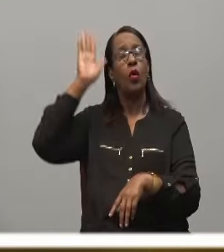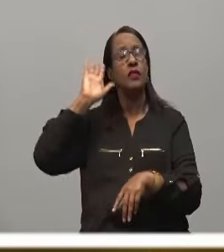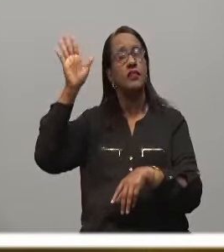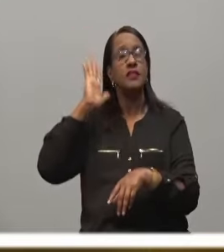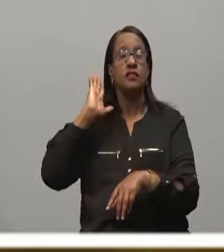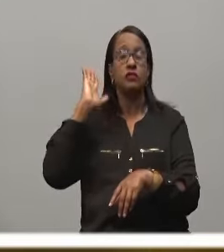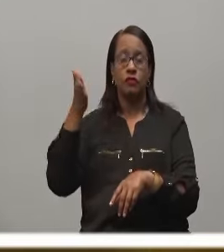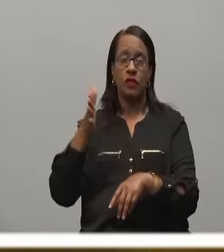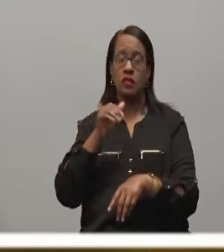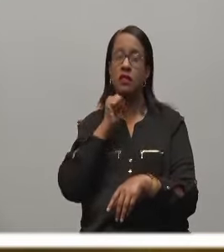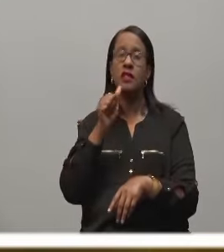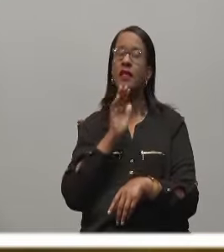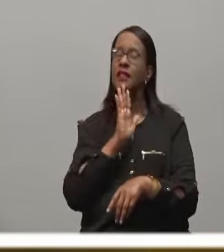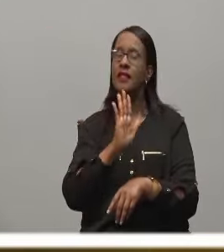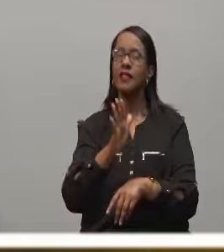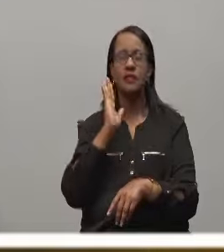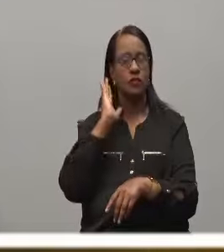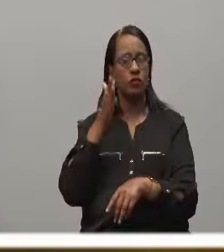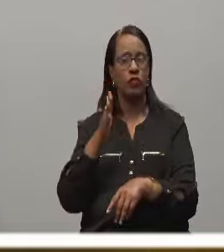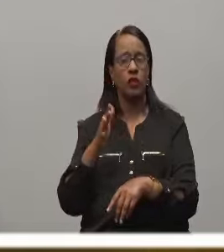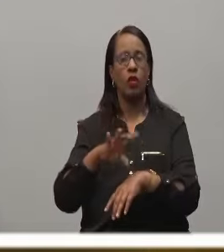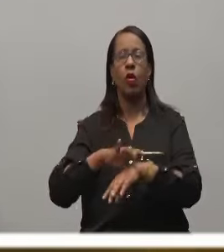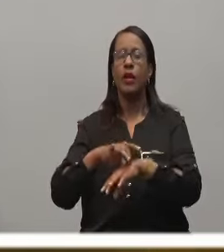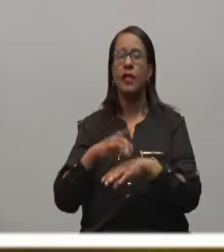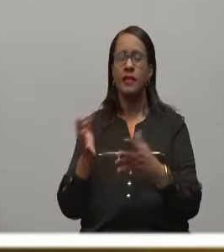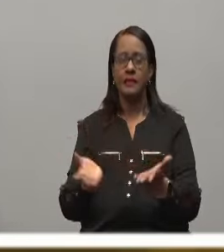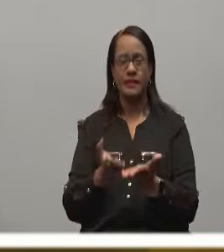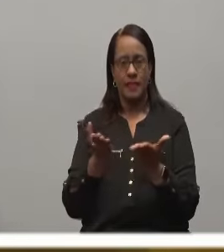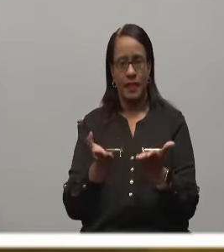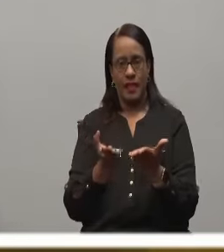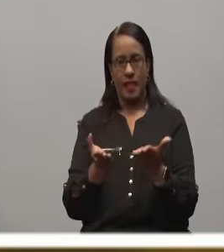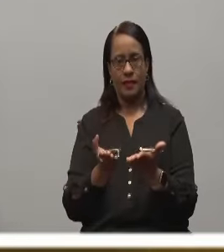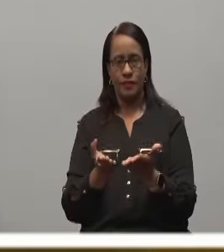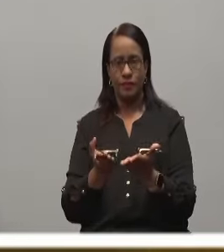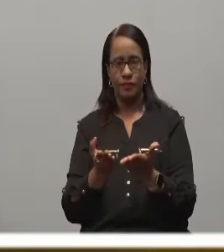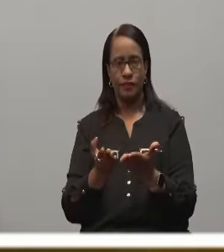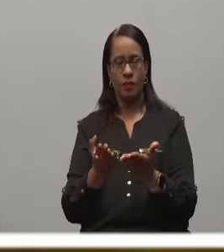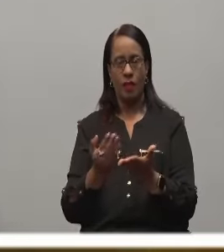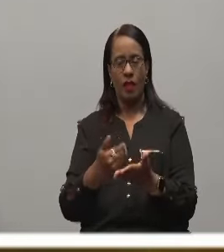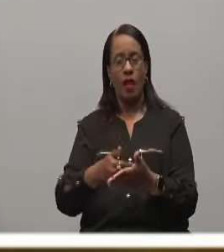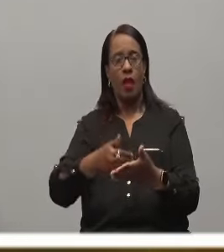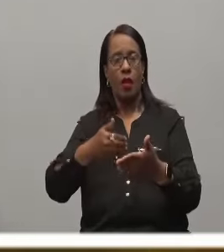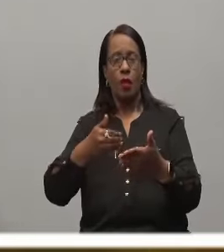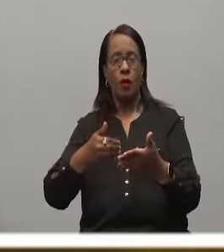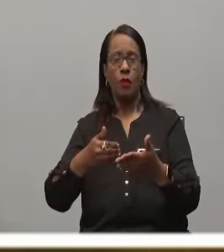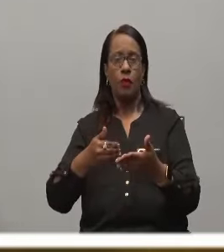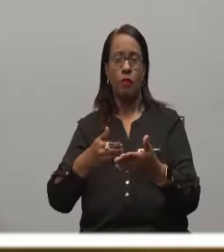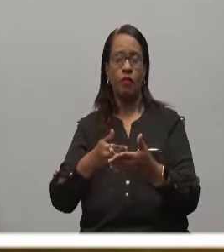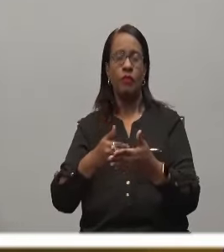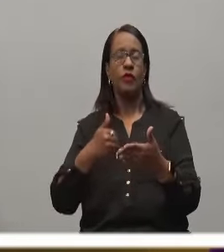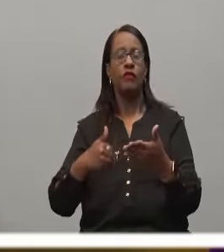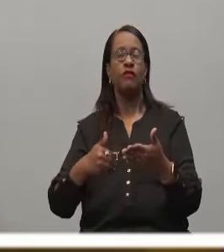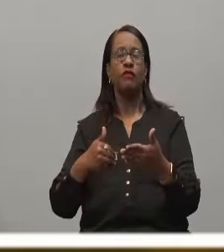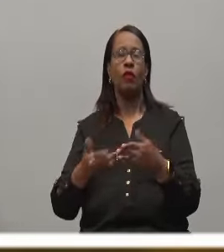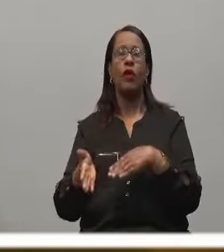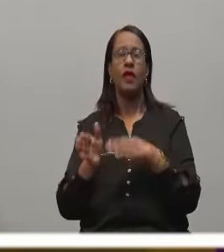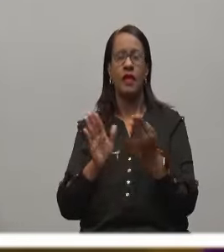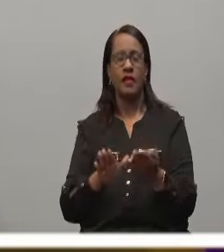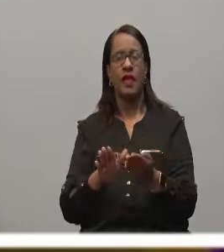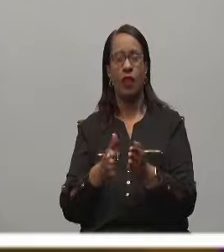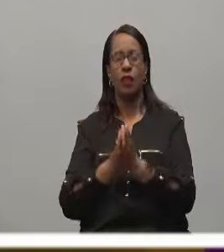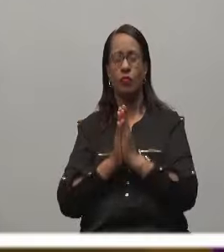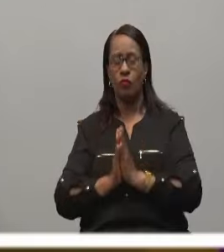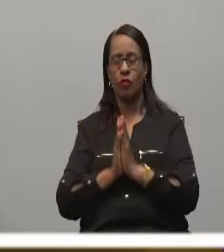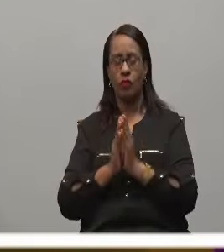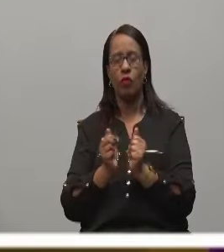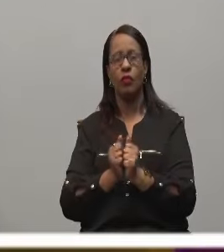about moving your spiritual life from wherever it was before this season to moving it